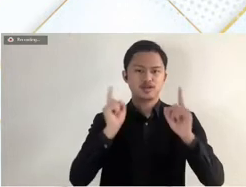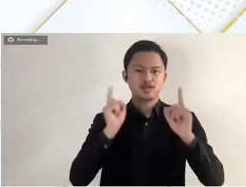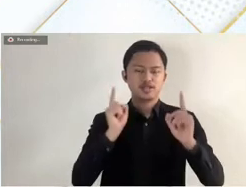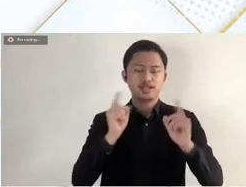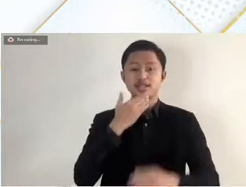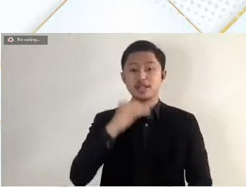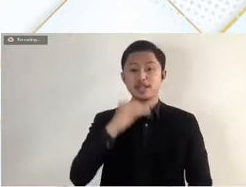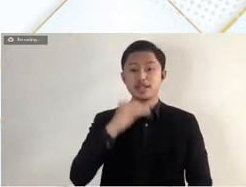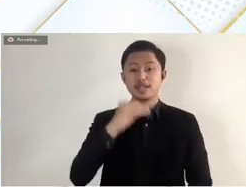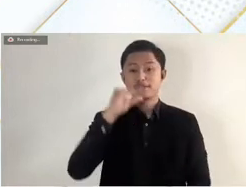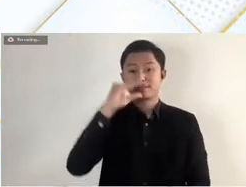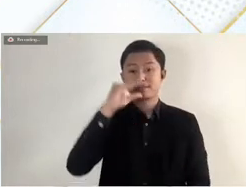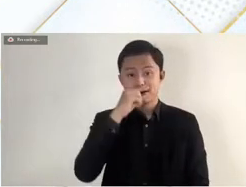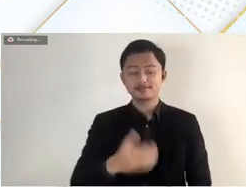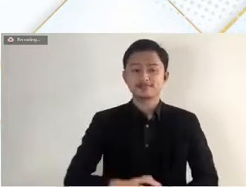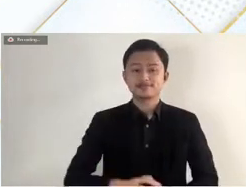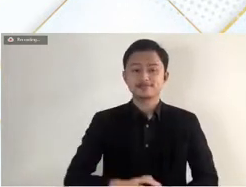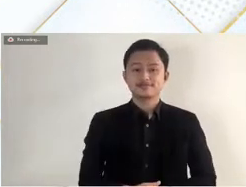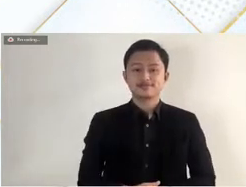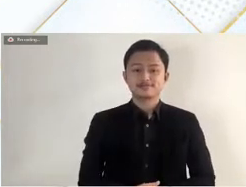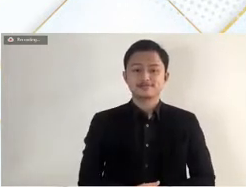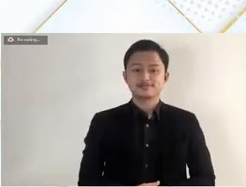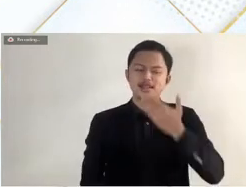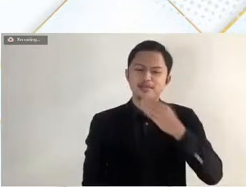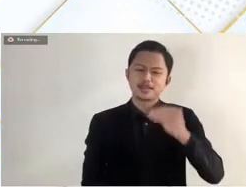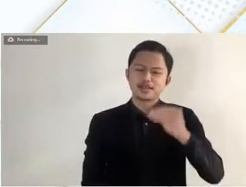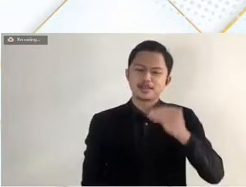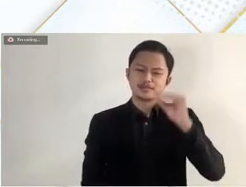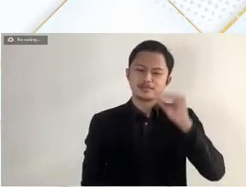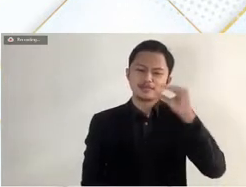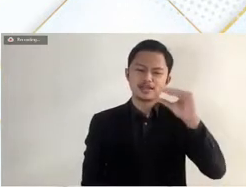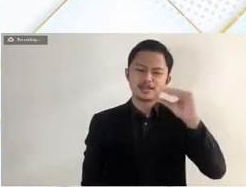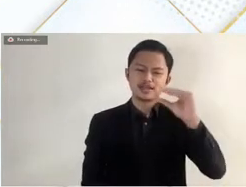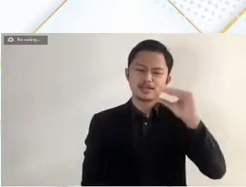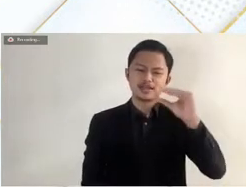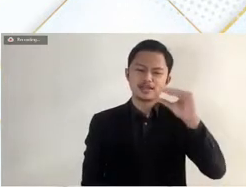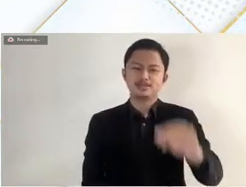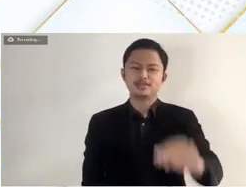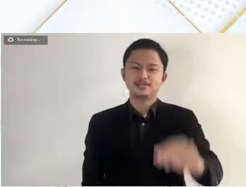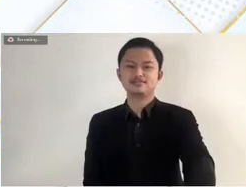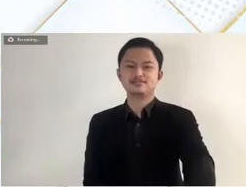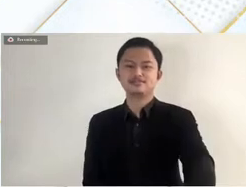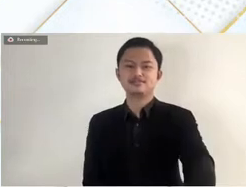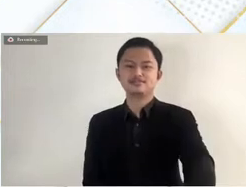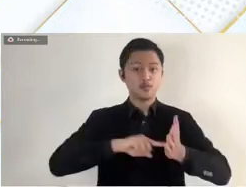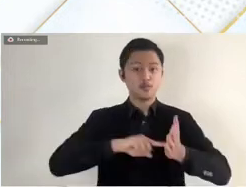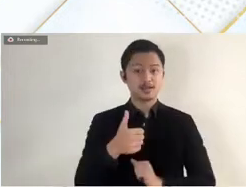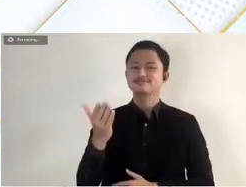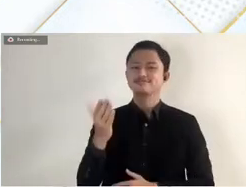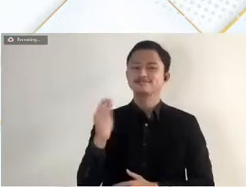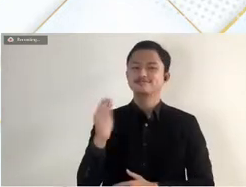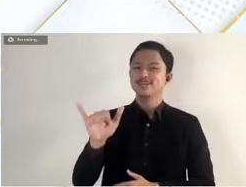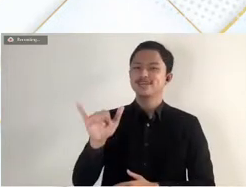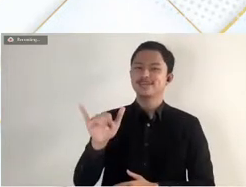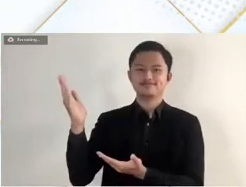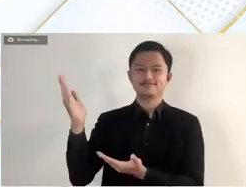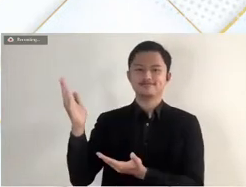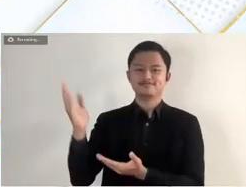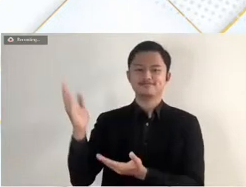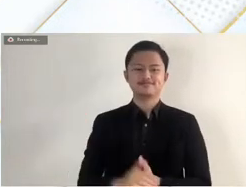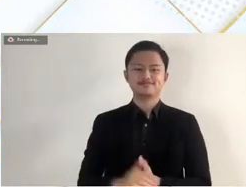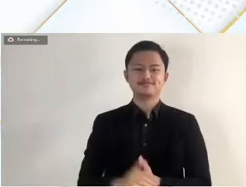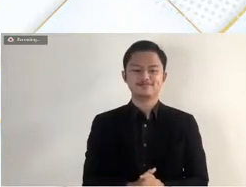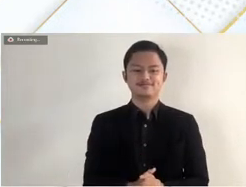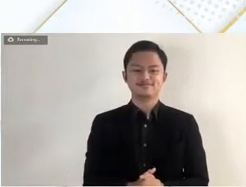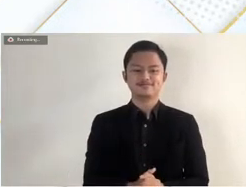Tri. Morning, Fatim. So, can I start? Sure, the screen is yours, Pak. Thank you so much,